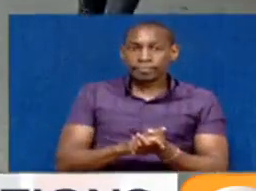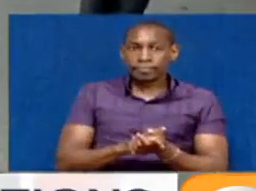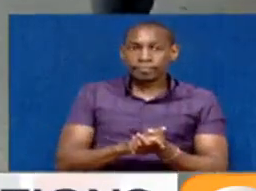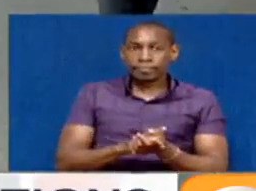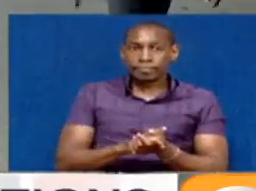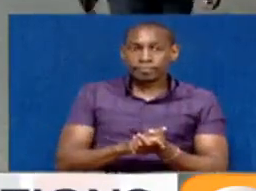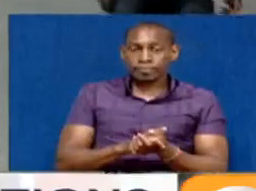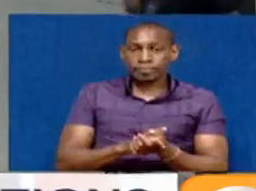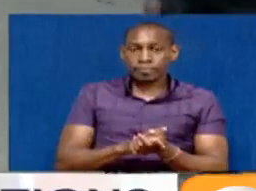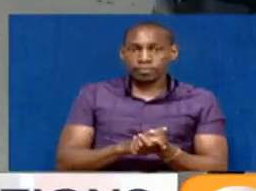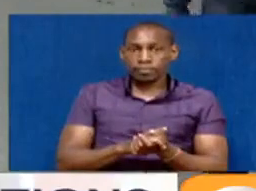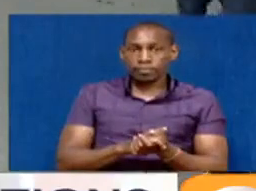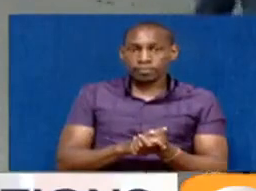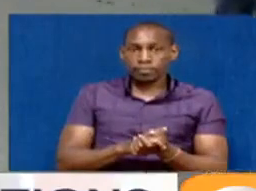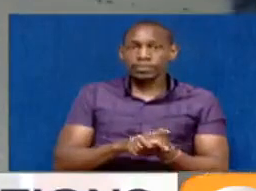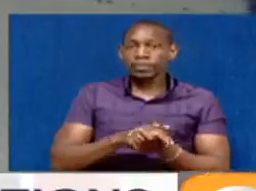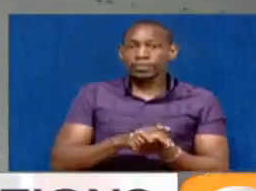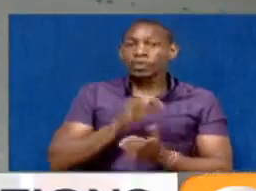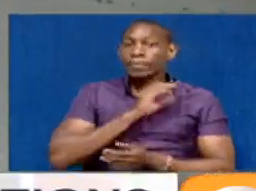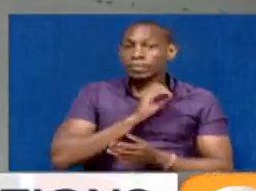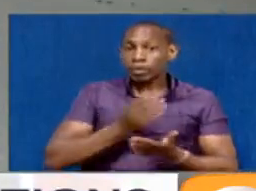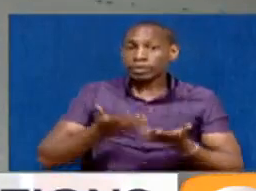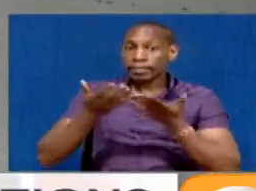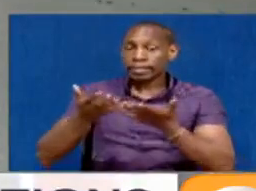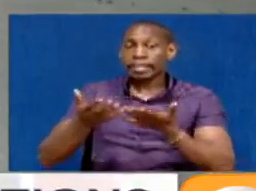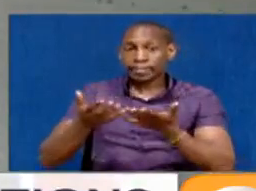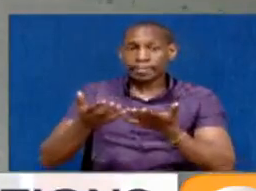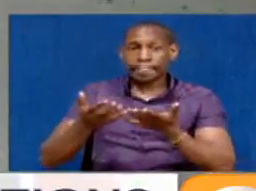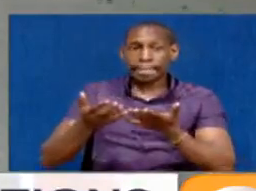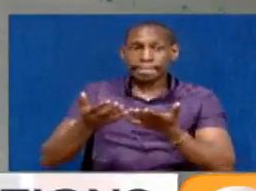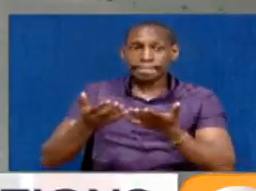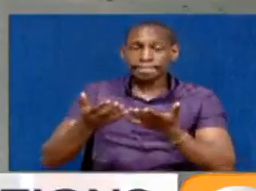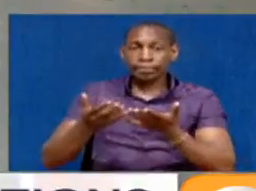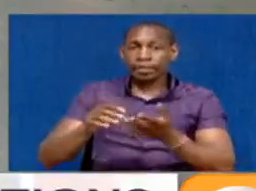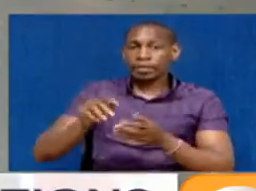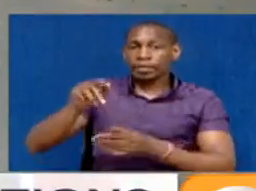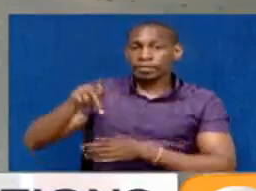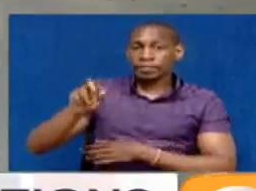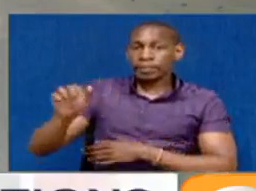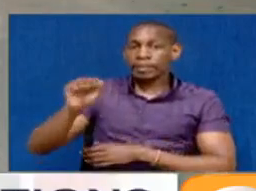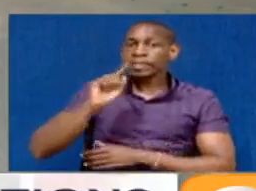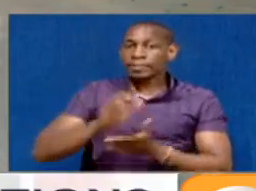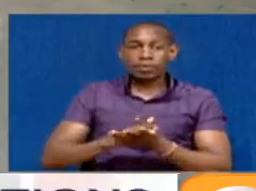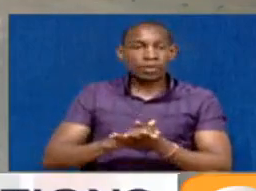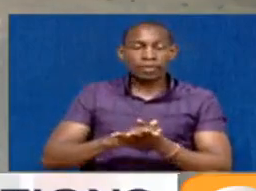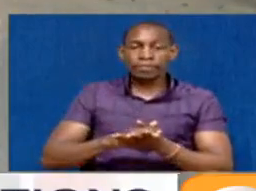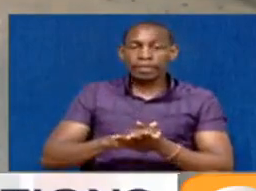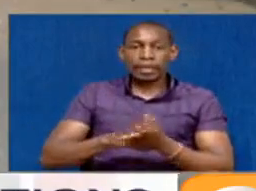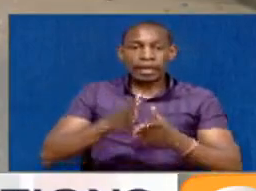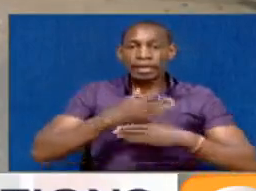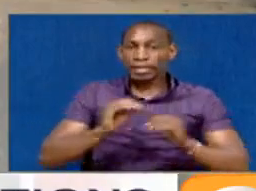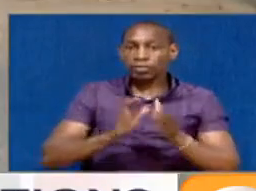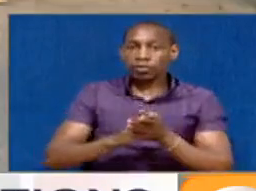least. From what we gather and what we have heard from the governor aspirant, Peris Tobiko, she says she has no faith that the